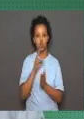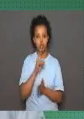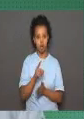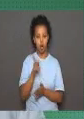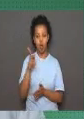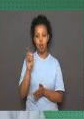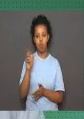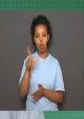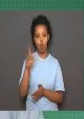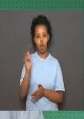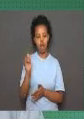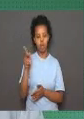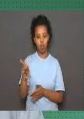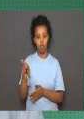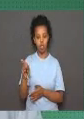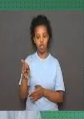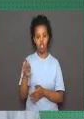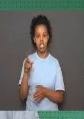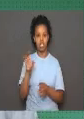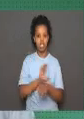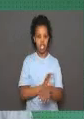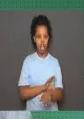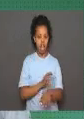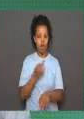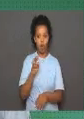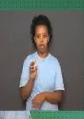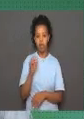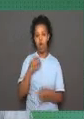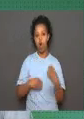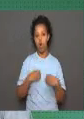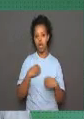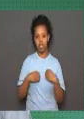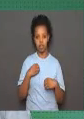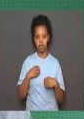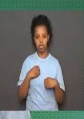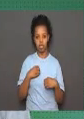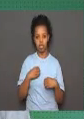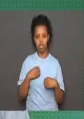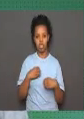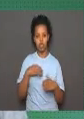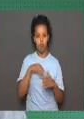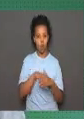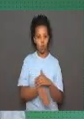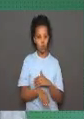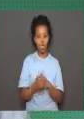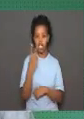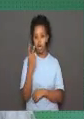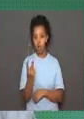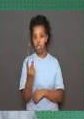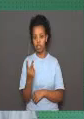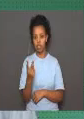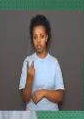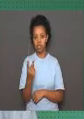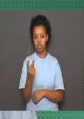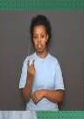Polyploidy is when cells or organisms contain more than two